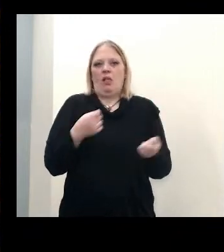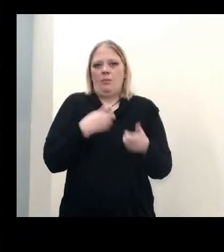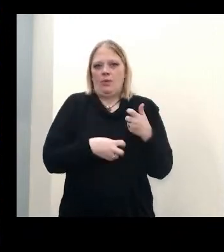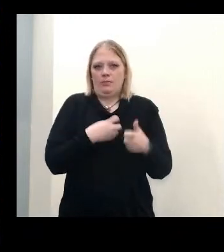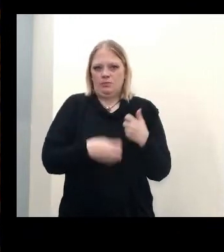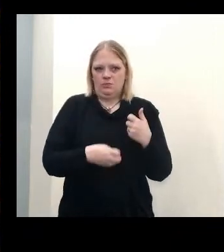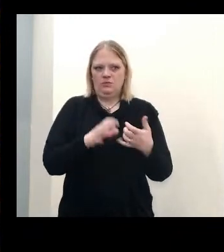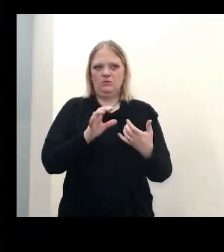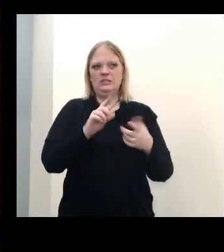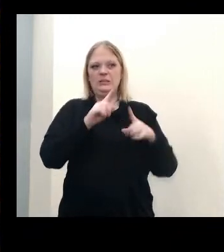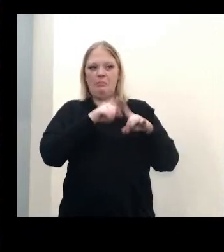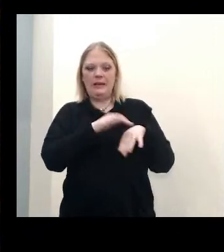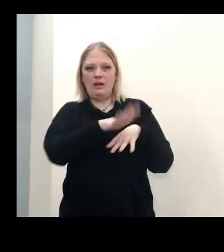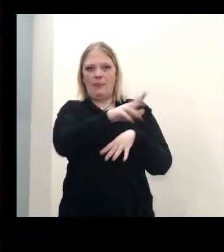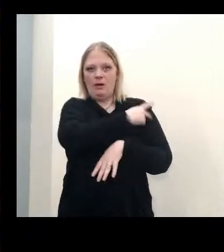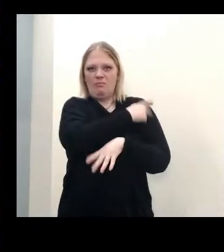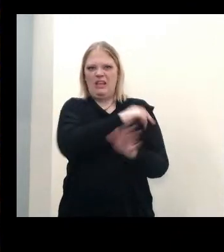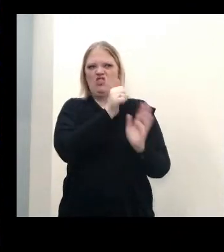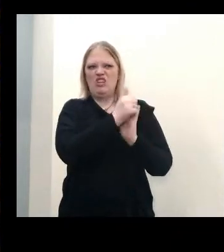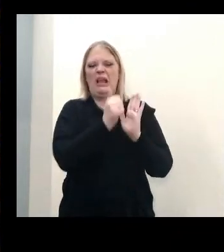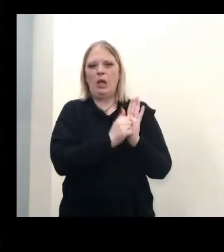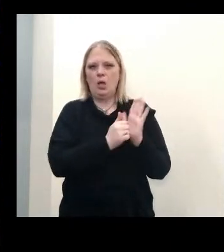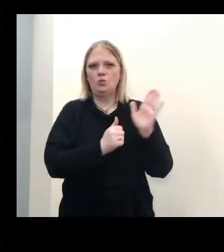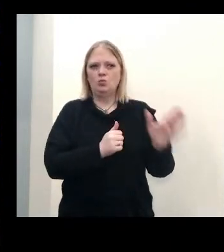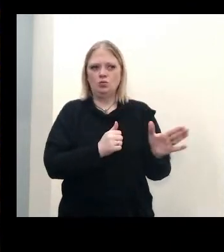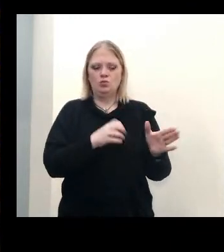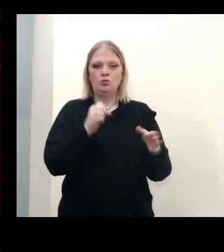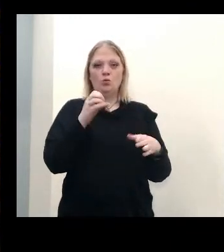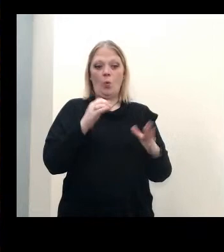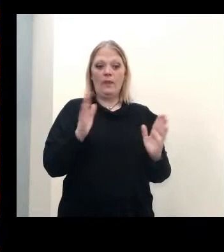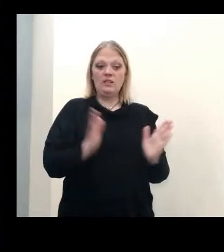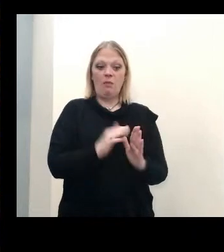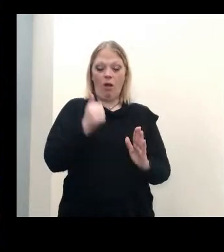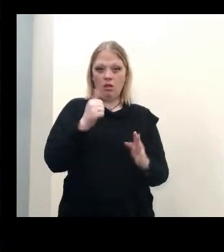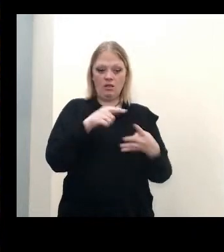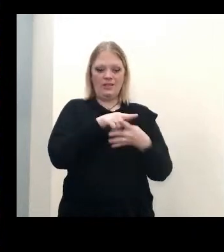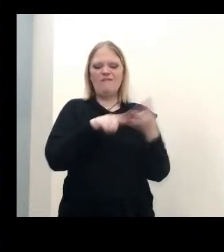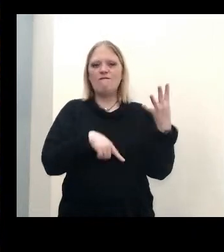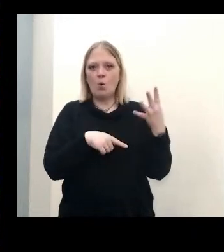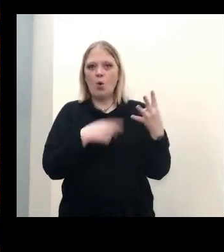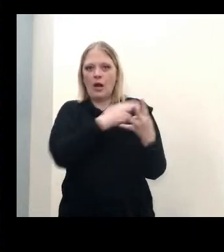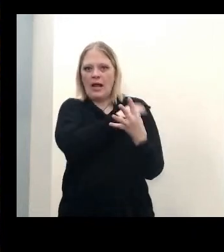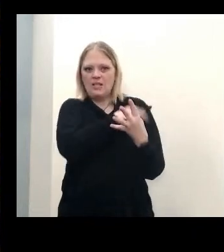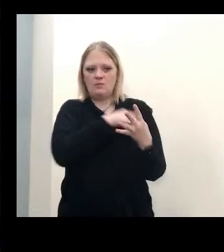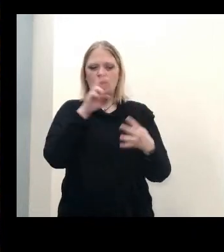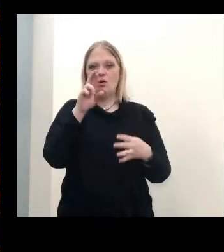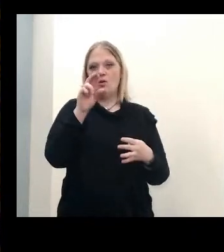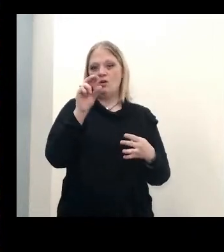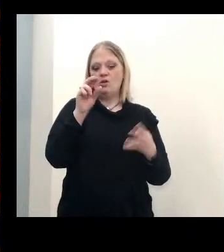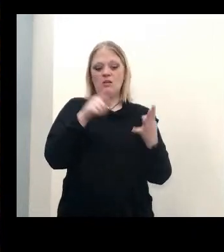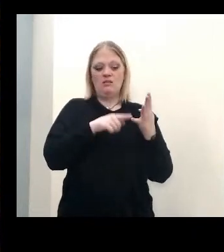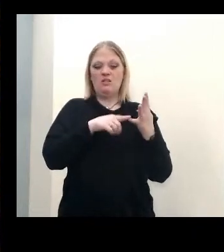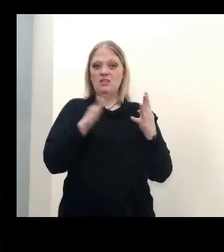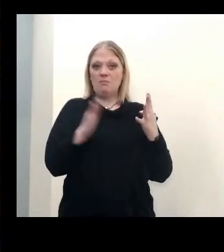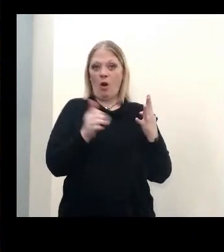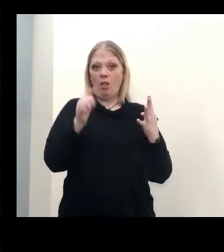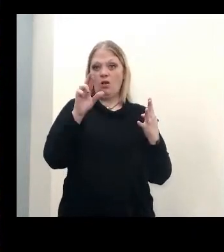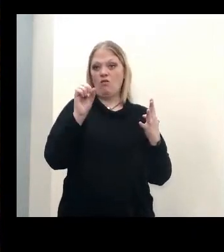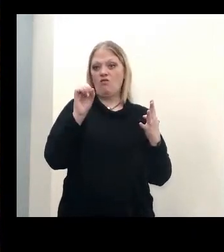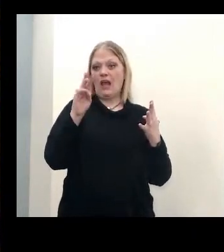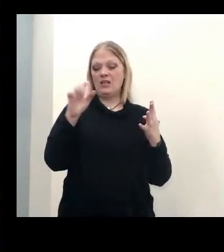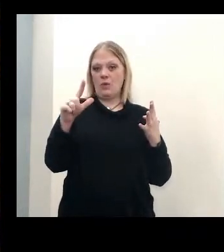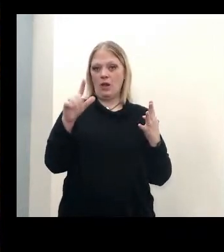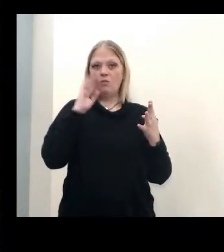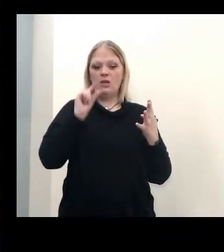counts. So the smallest hospital of the four major systems, which is Roswell Park, of course, will be getting